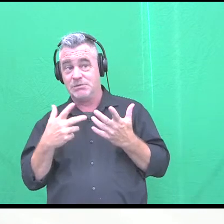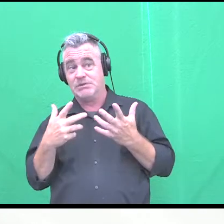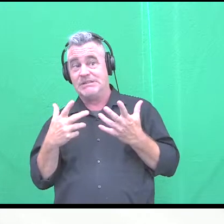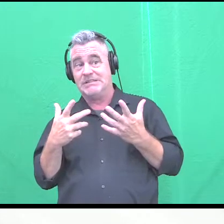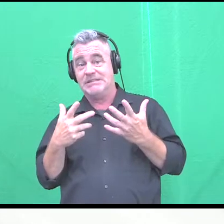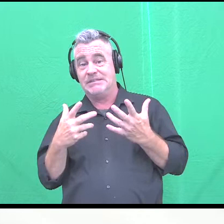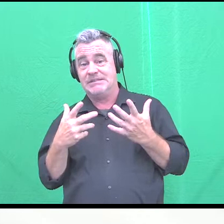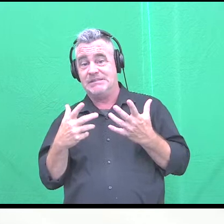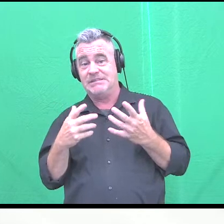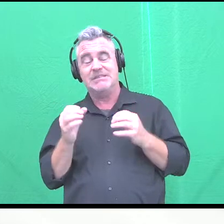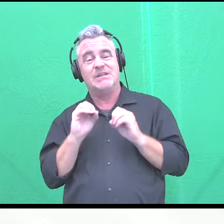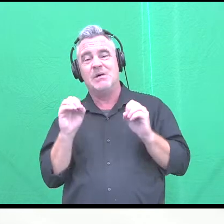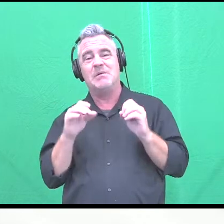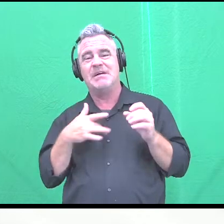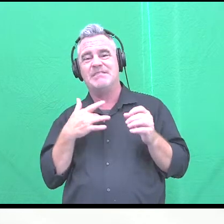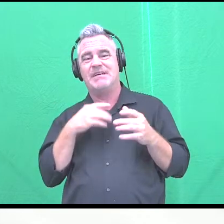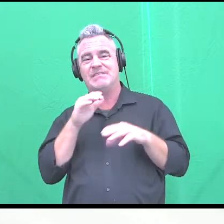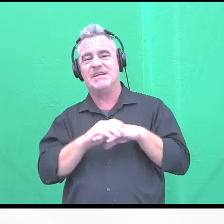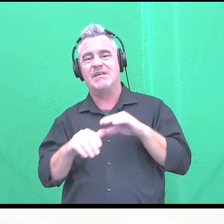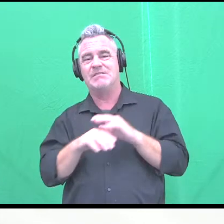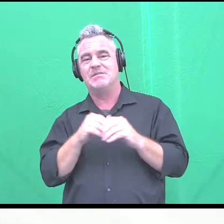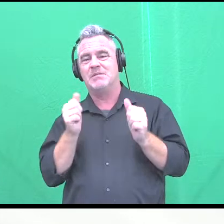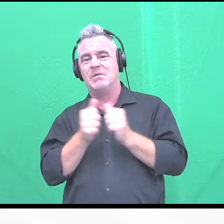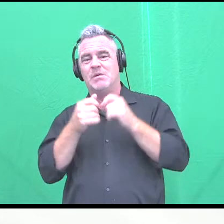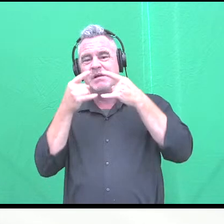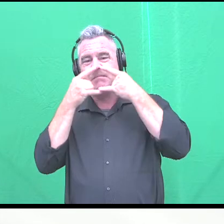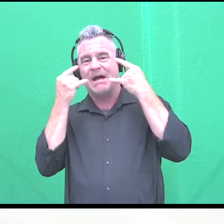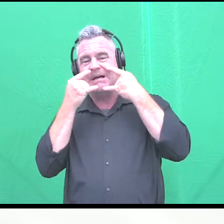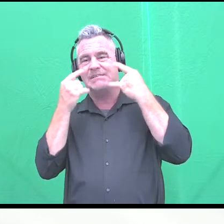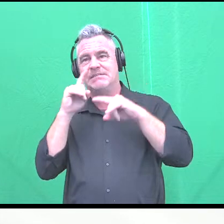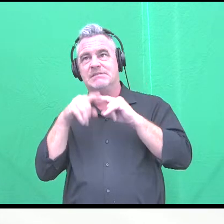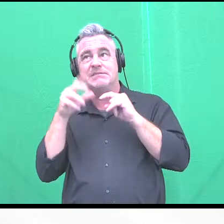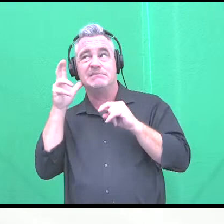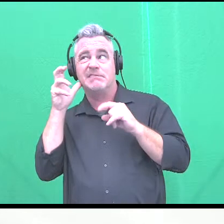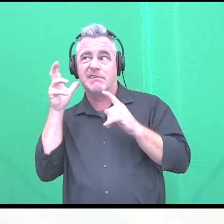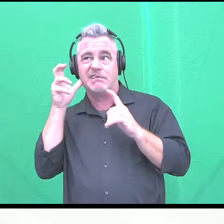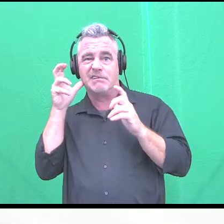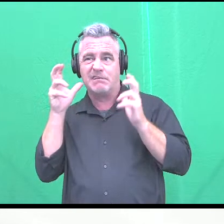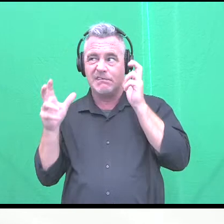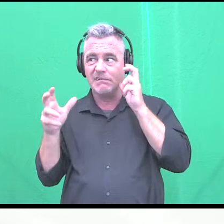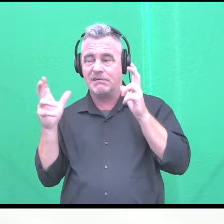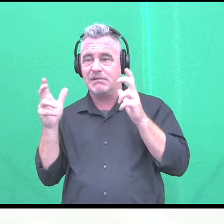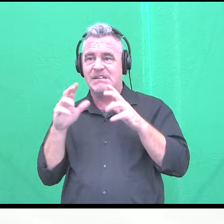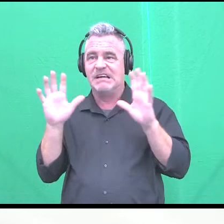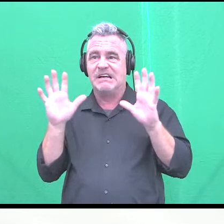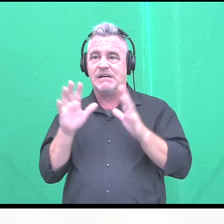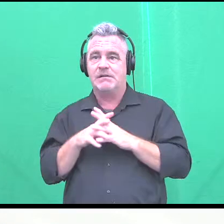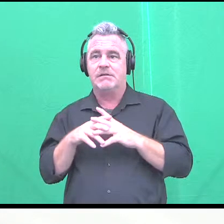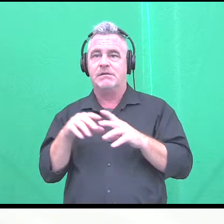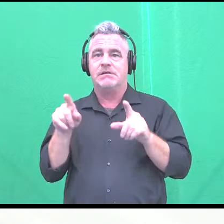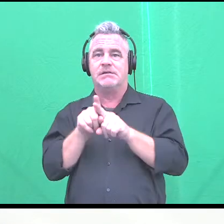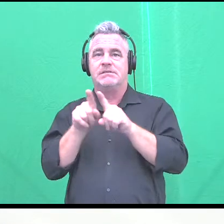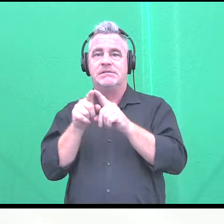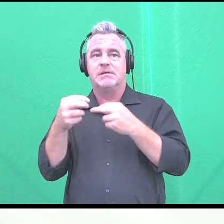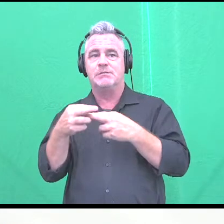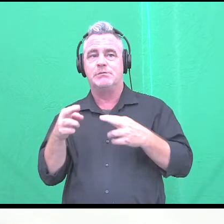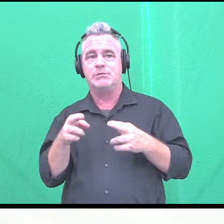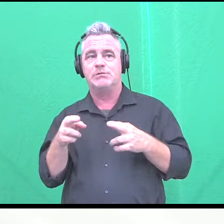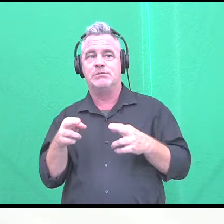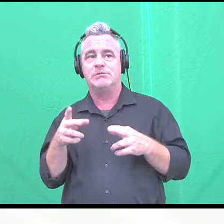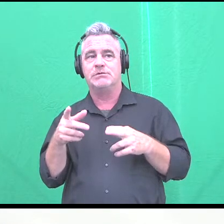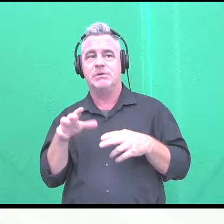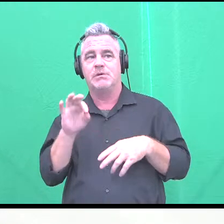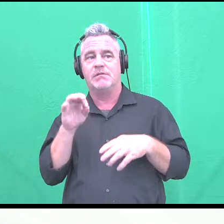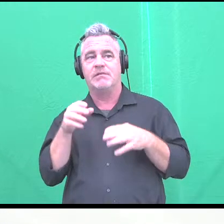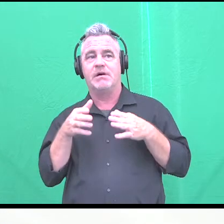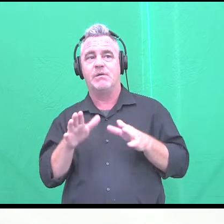nobody was feeling comfortable even with masks, and plus you can't hear very well, being in the same room. So we found a way